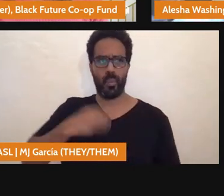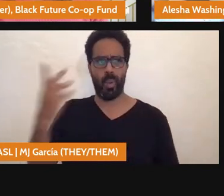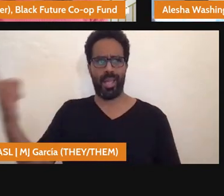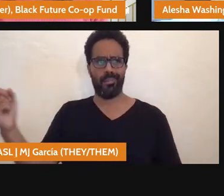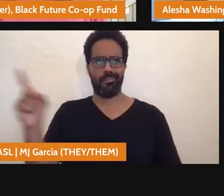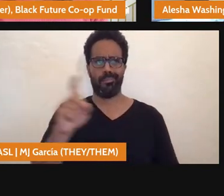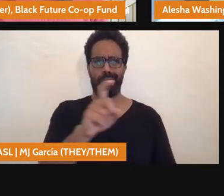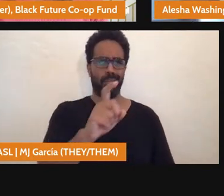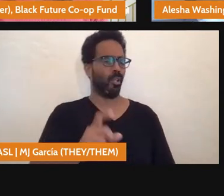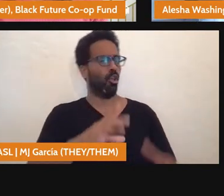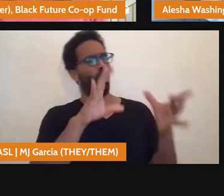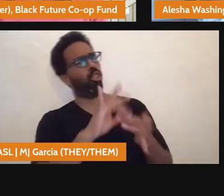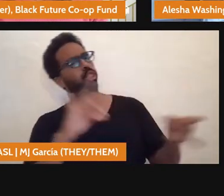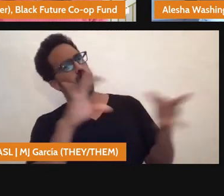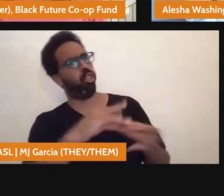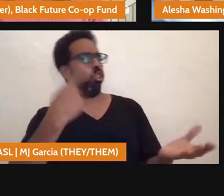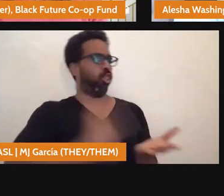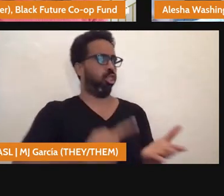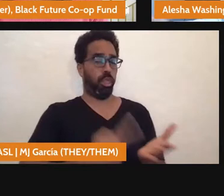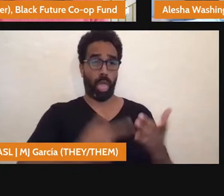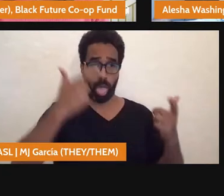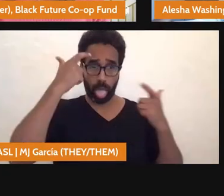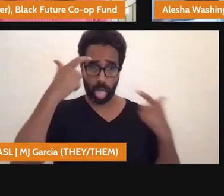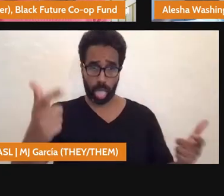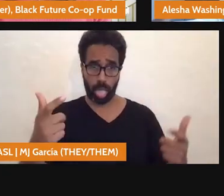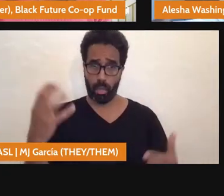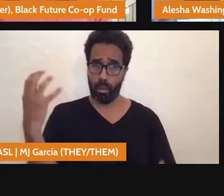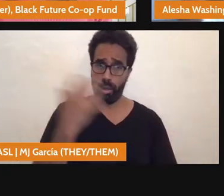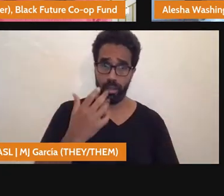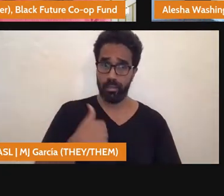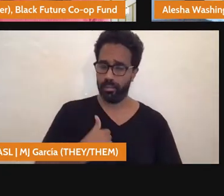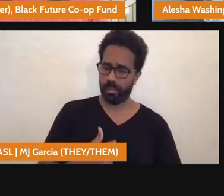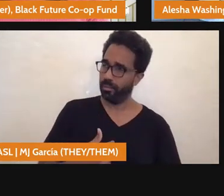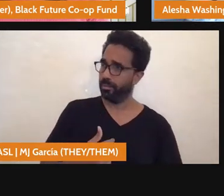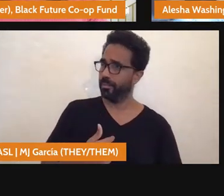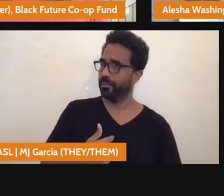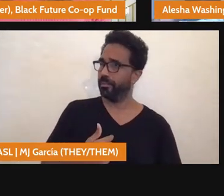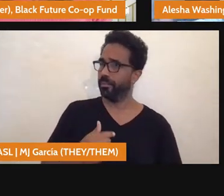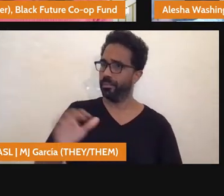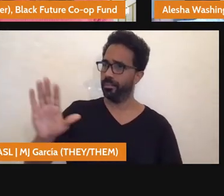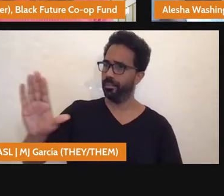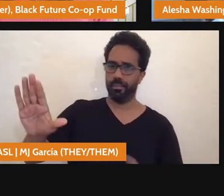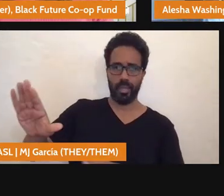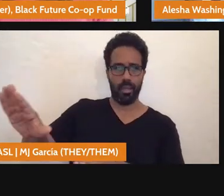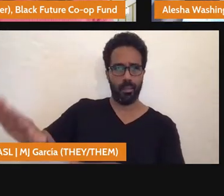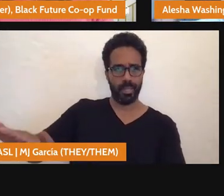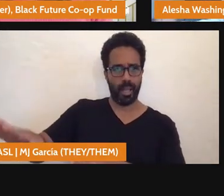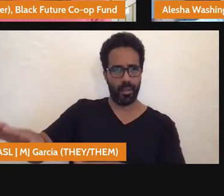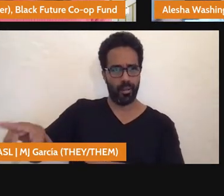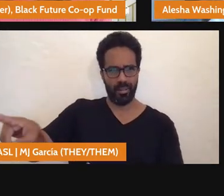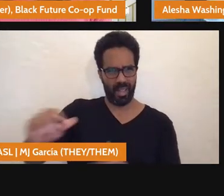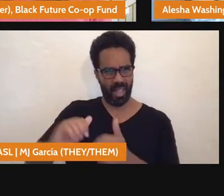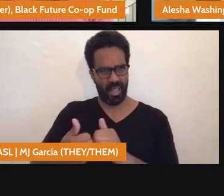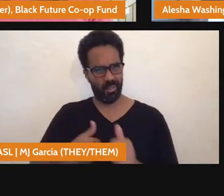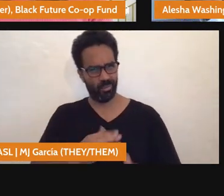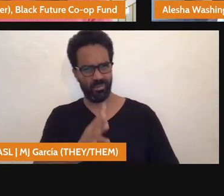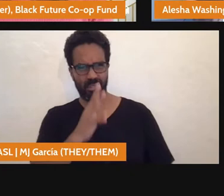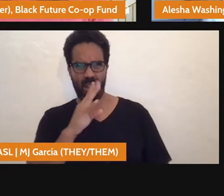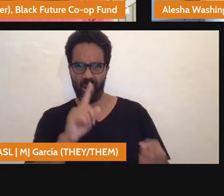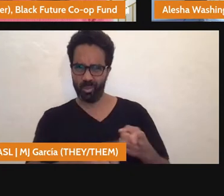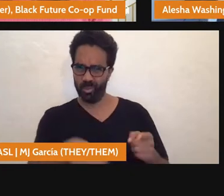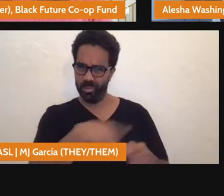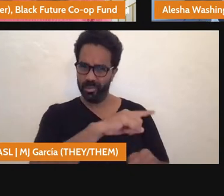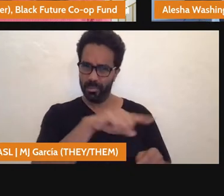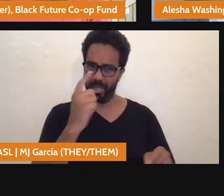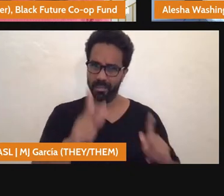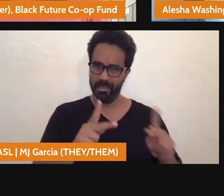you causing more harm in the way that you're interrogating the organization about their grant requests, about their operations, or to your point, Maria,